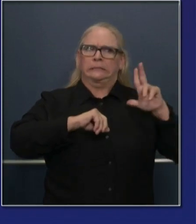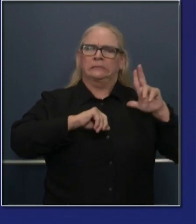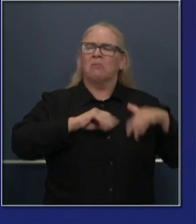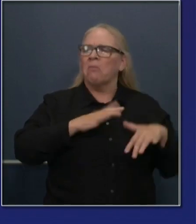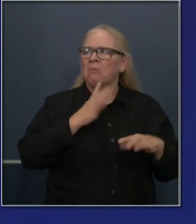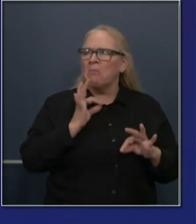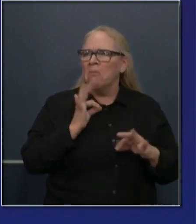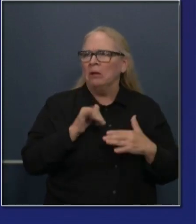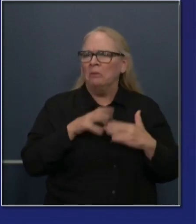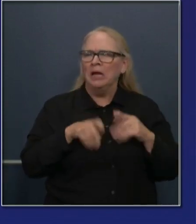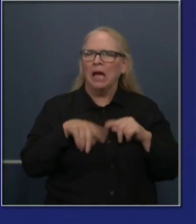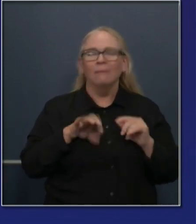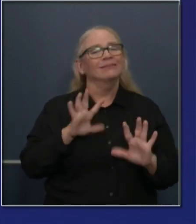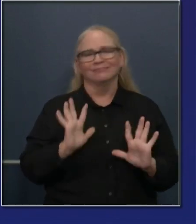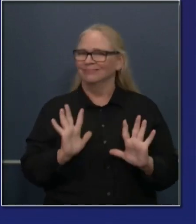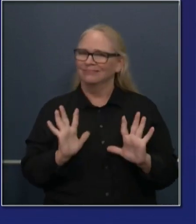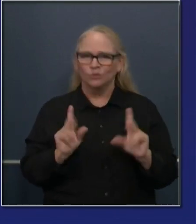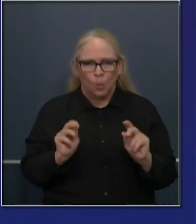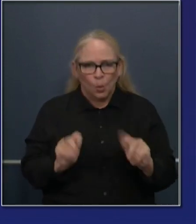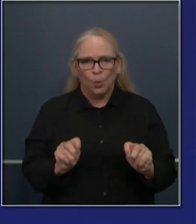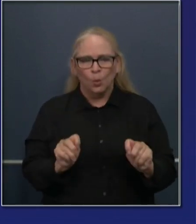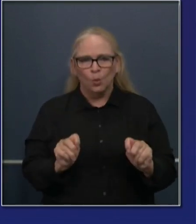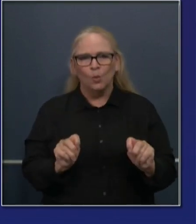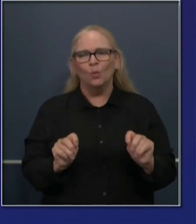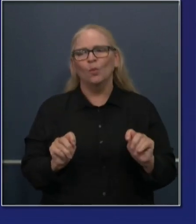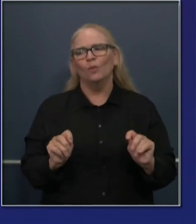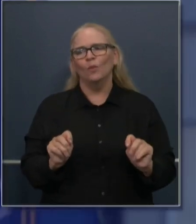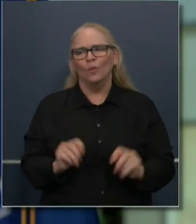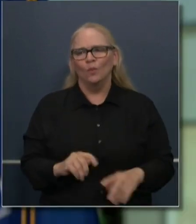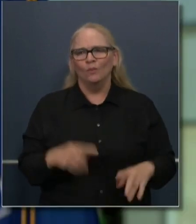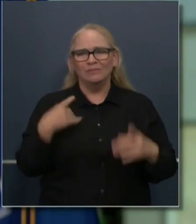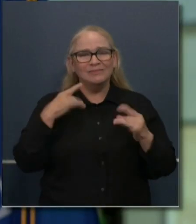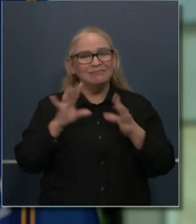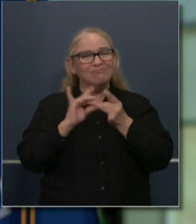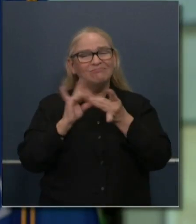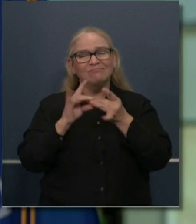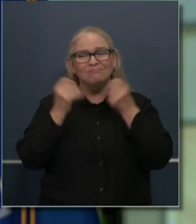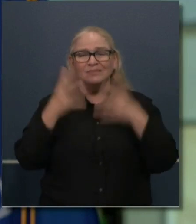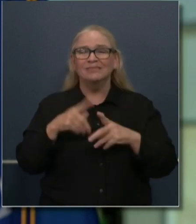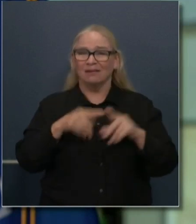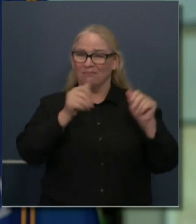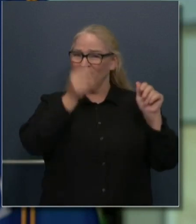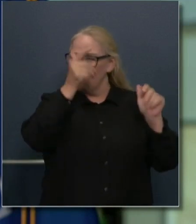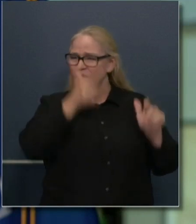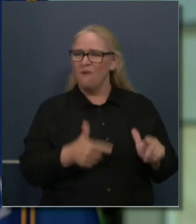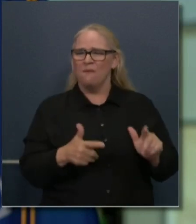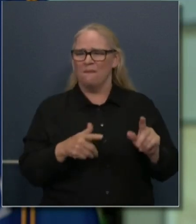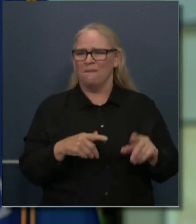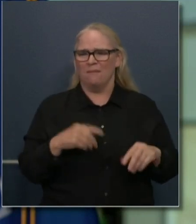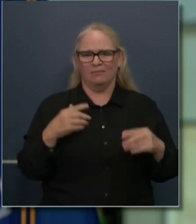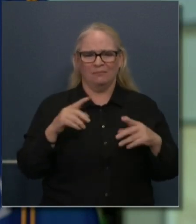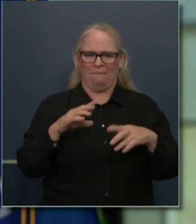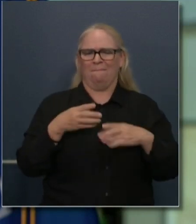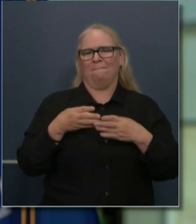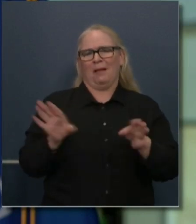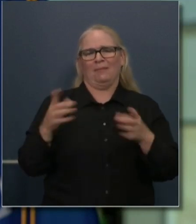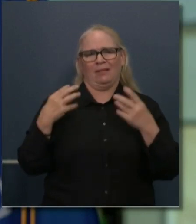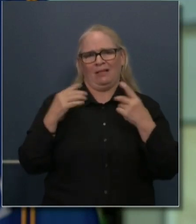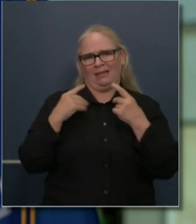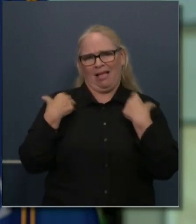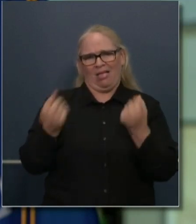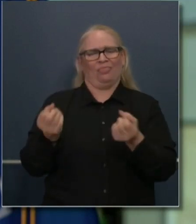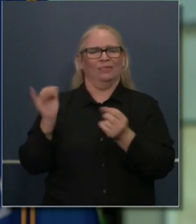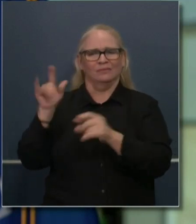guard. It's interesting. We've been talking to our health officers up and down the state for months now, but in particular in relationship to